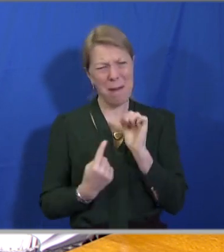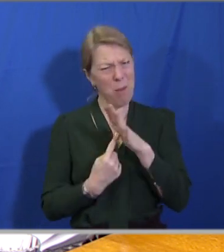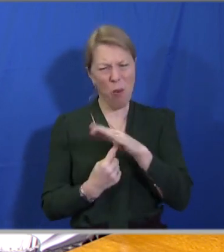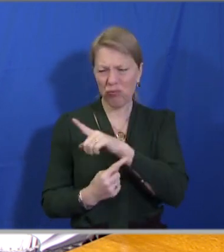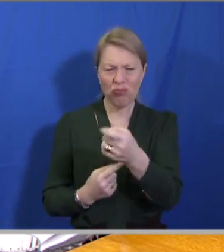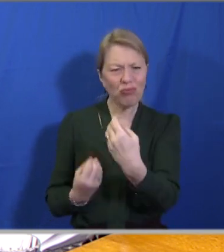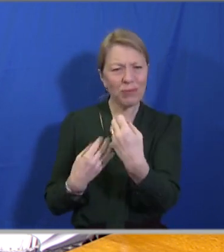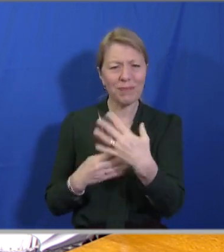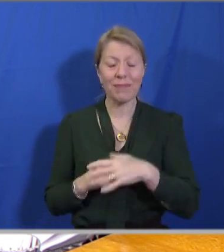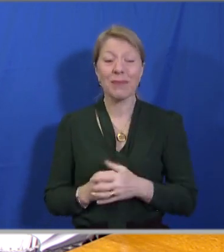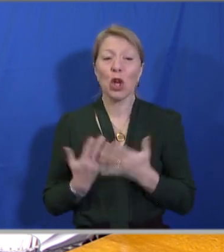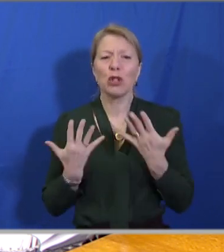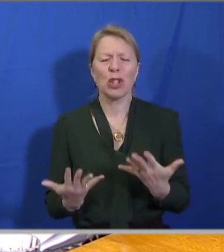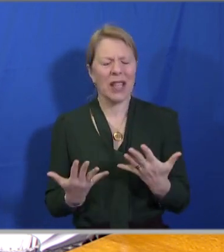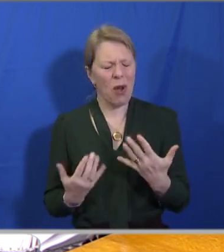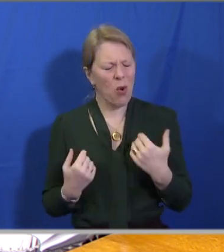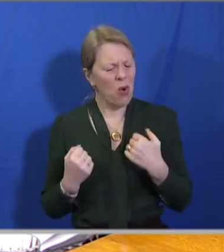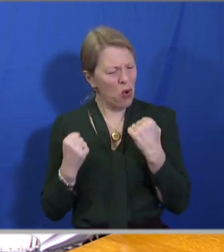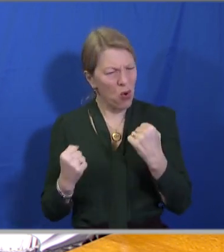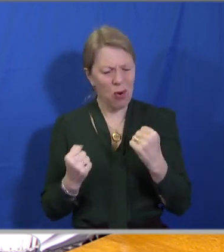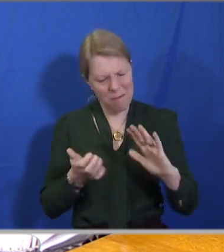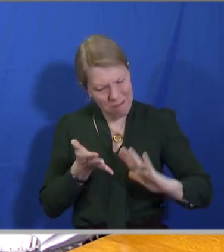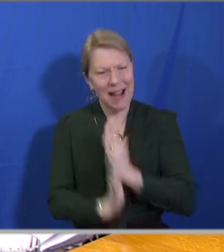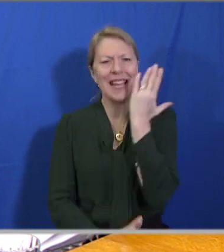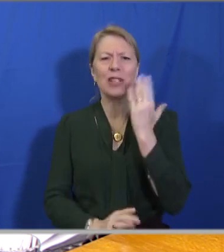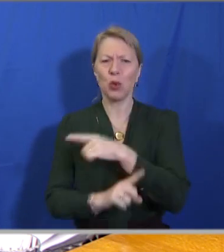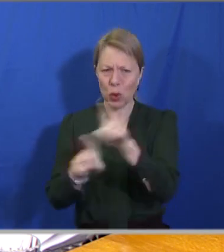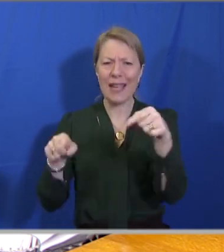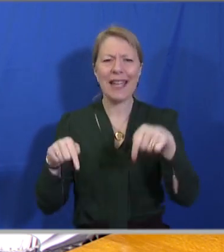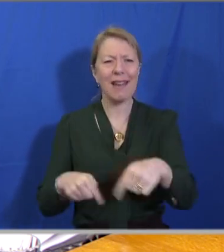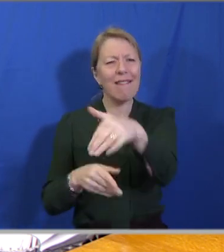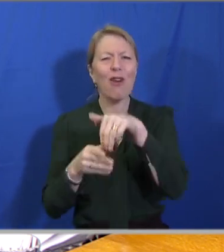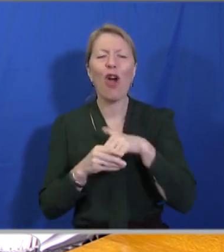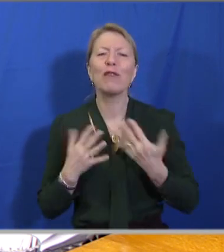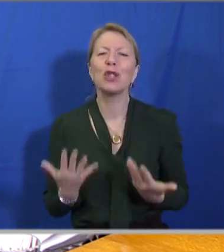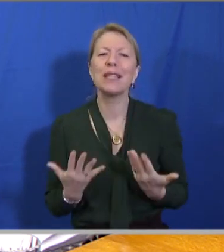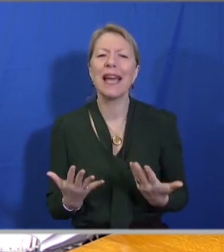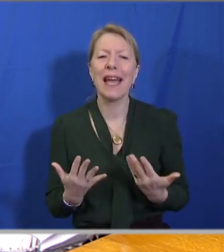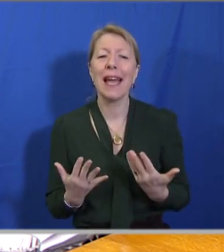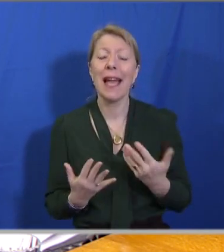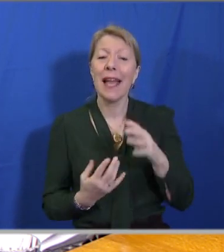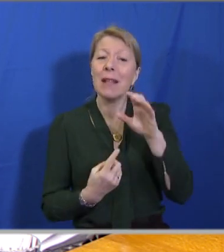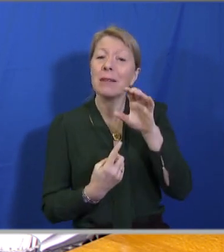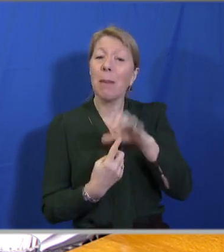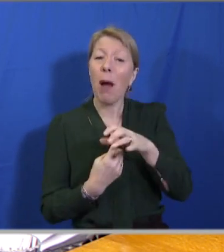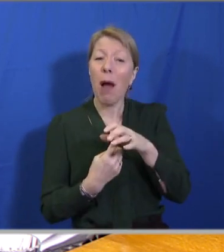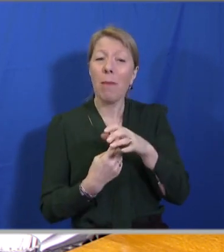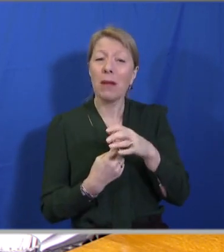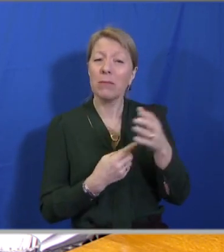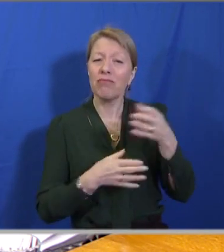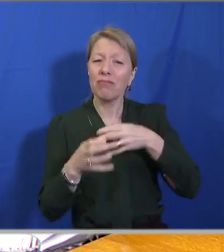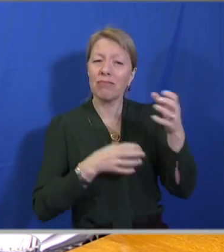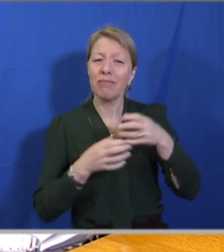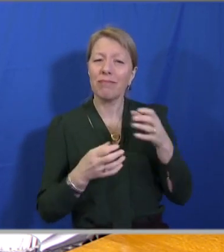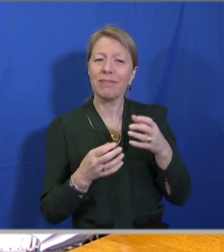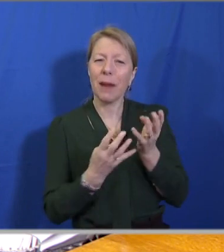have your expertise and your experience with us today. We're delighted that the Department have facilitated a panel of officials to take questions